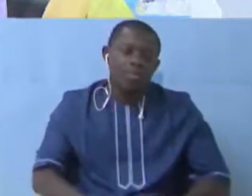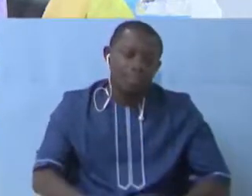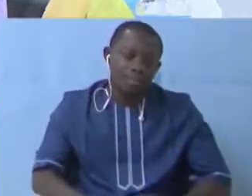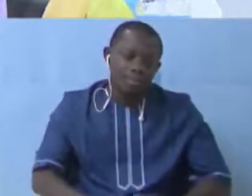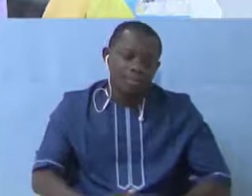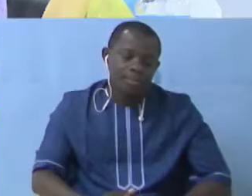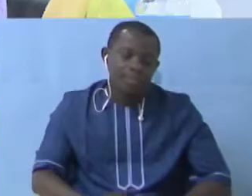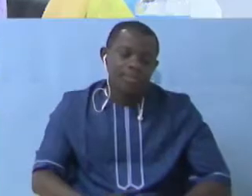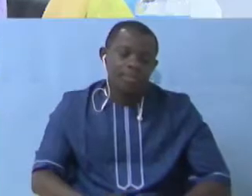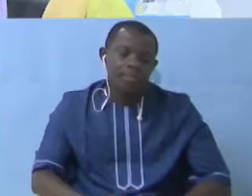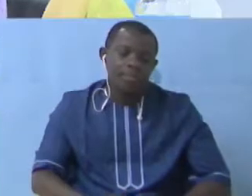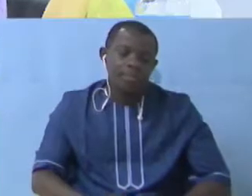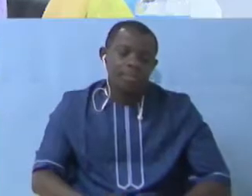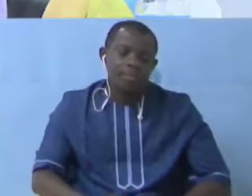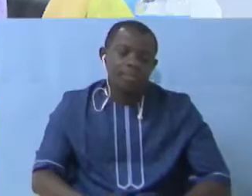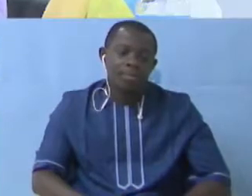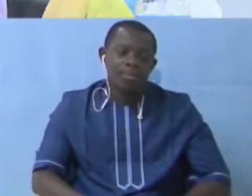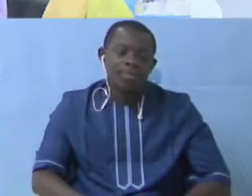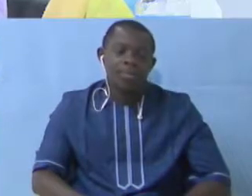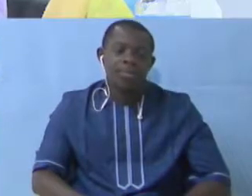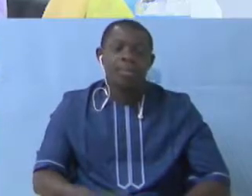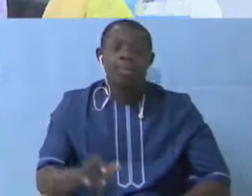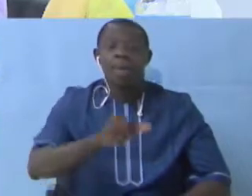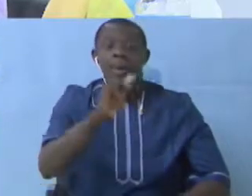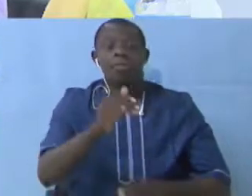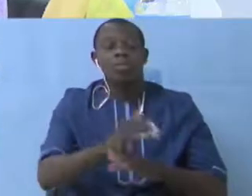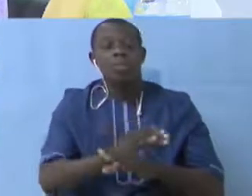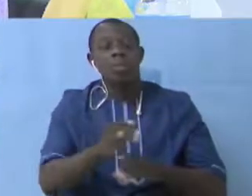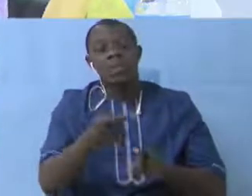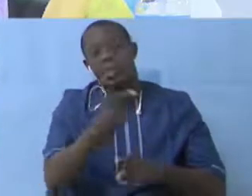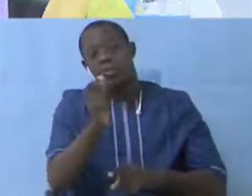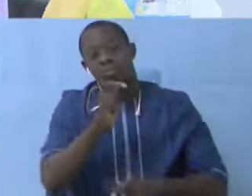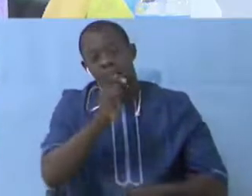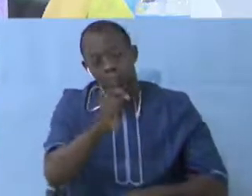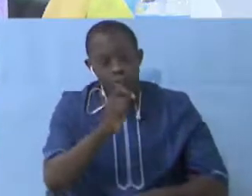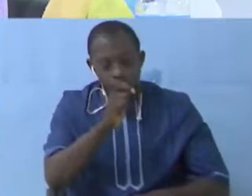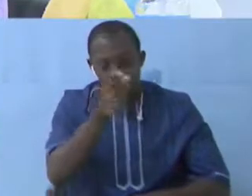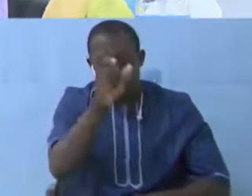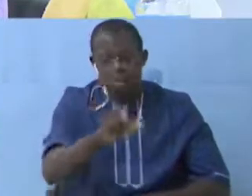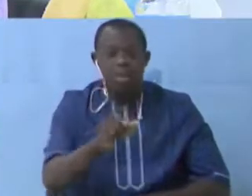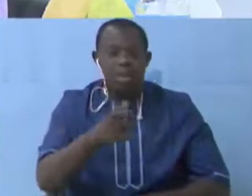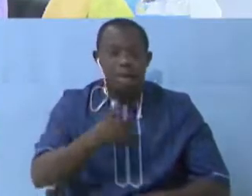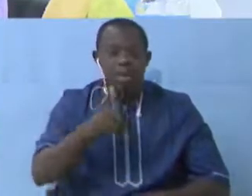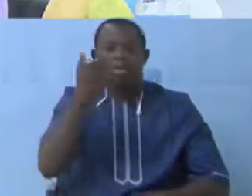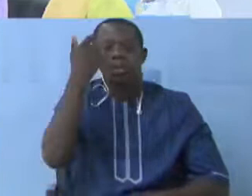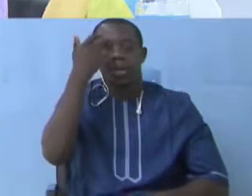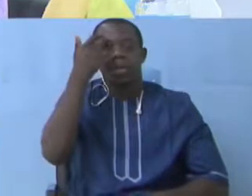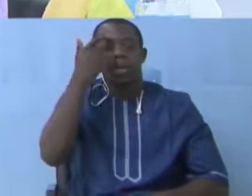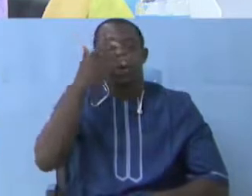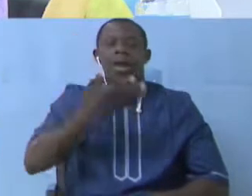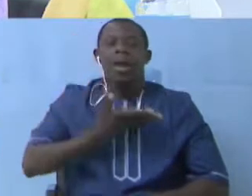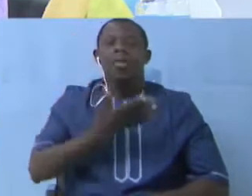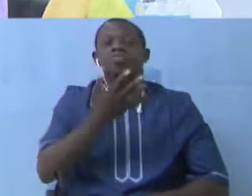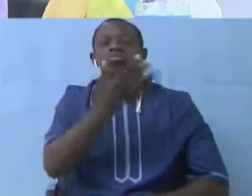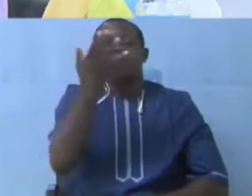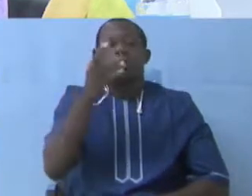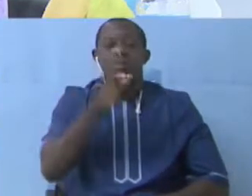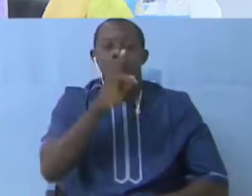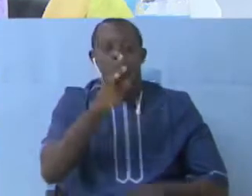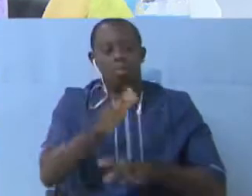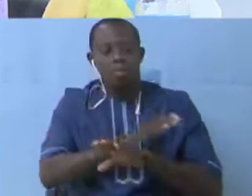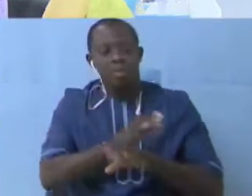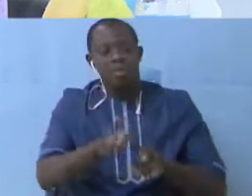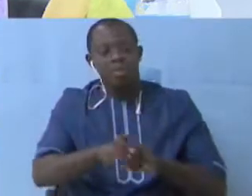fit demoon na lool. And among those journalists, I think there were also some who were detained in